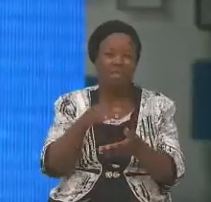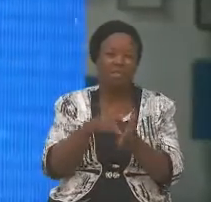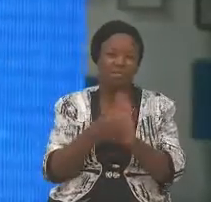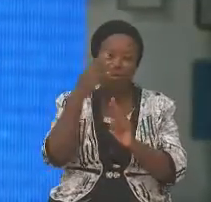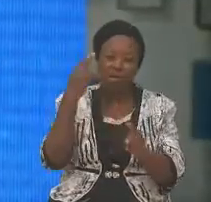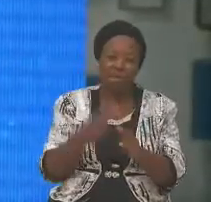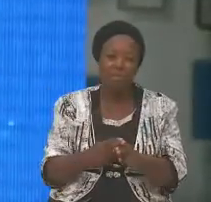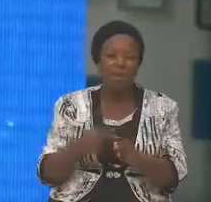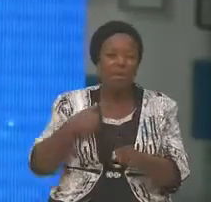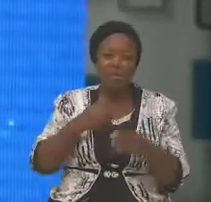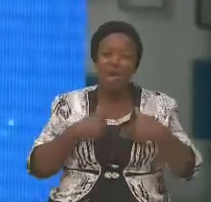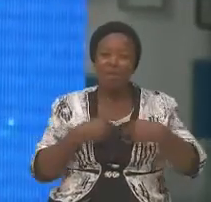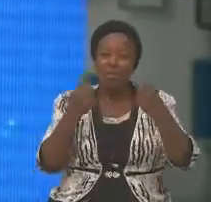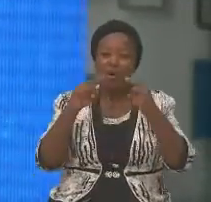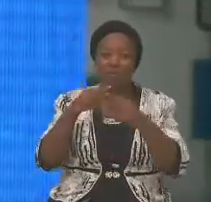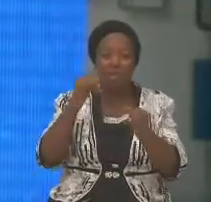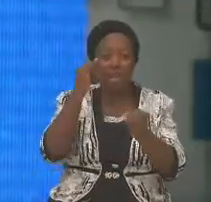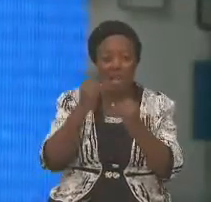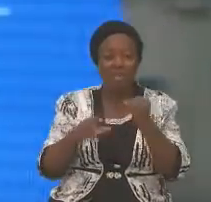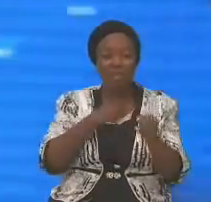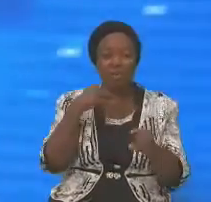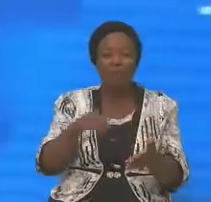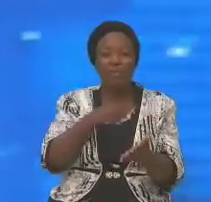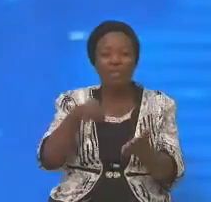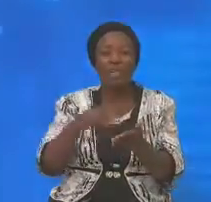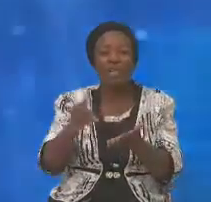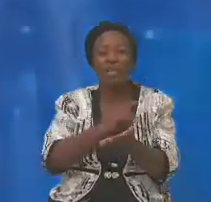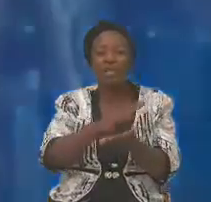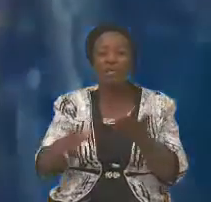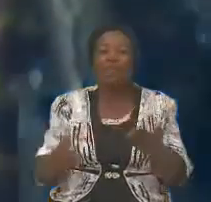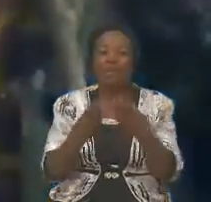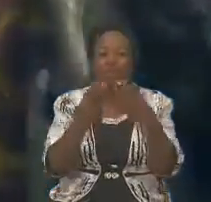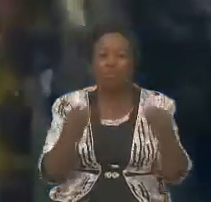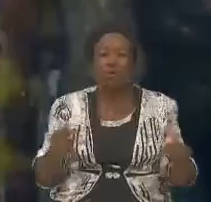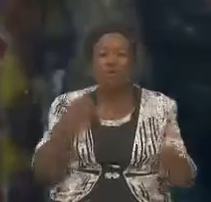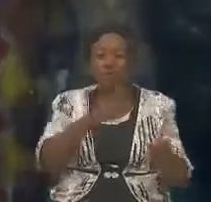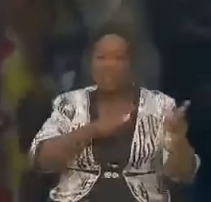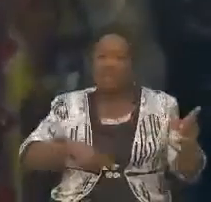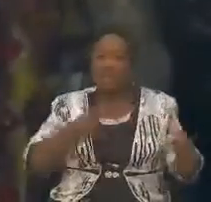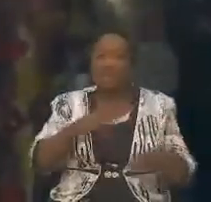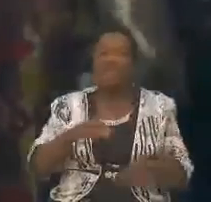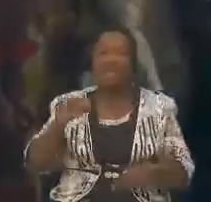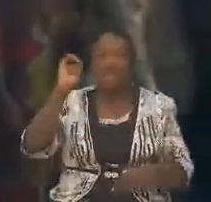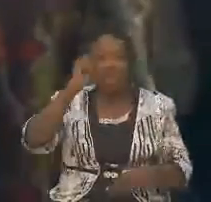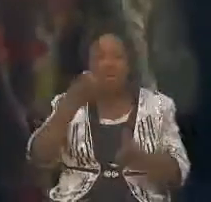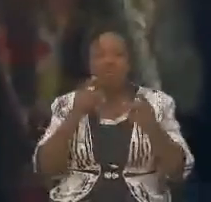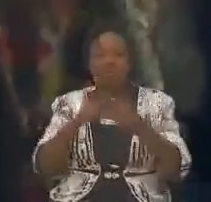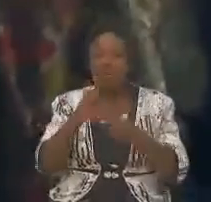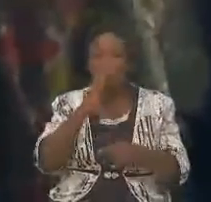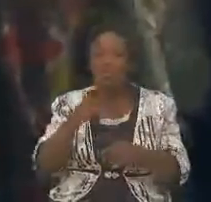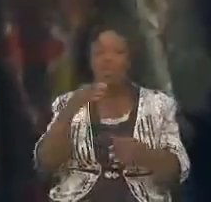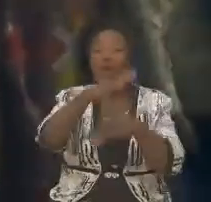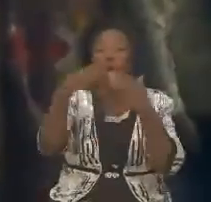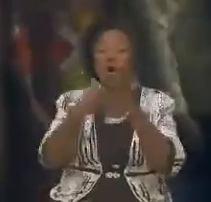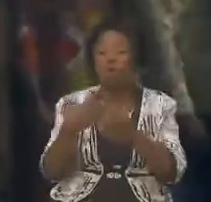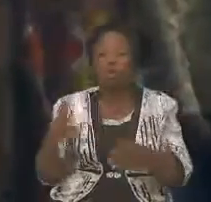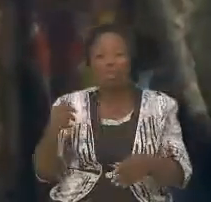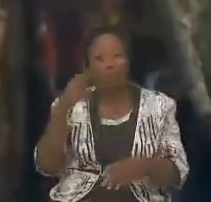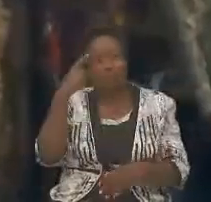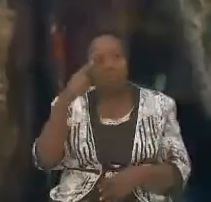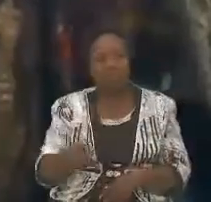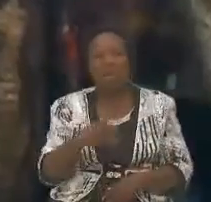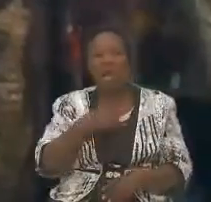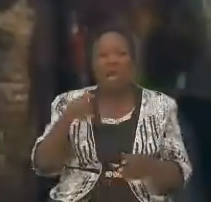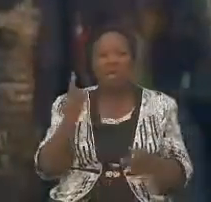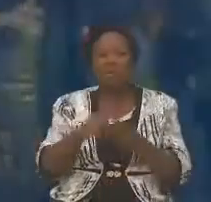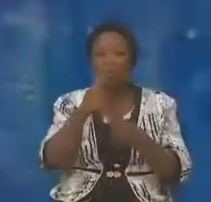sins are forgiven, that assurance can be yours right now. And then you'll not fear the future